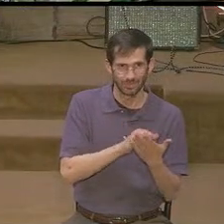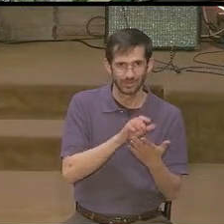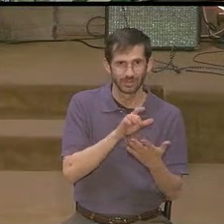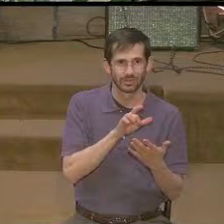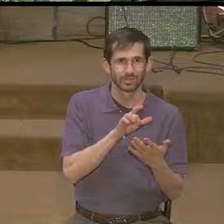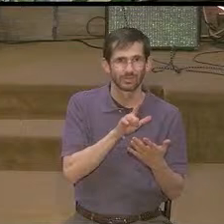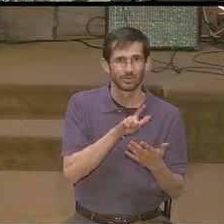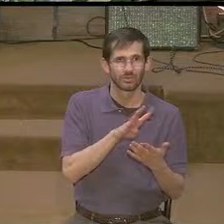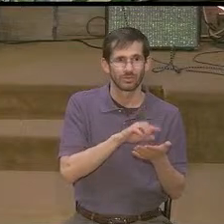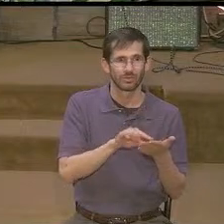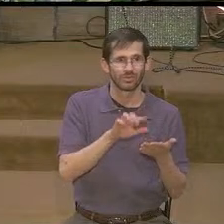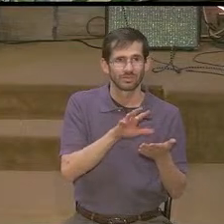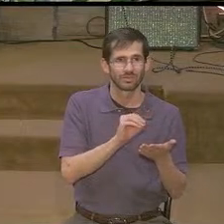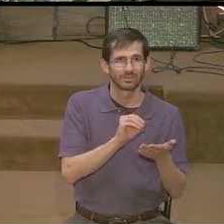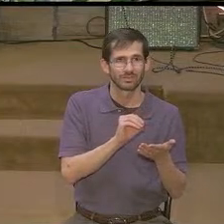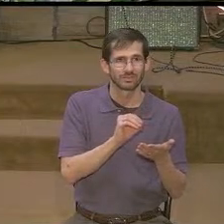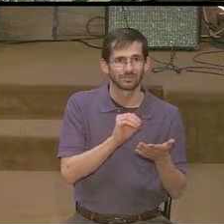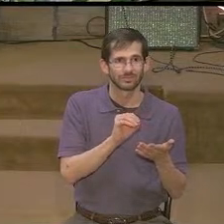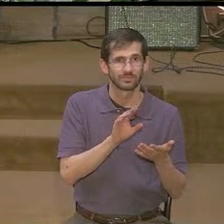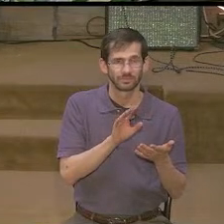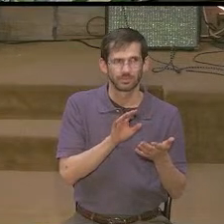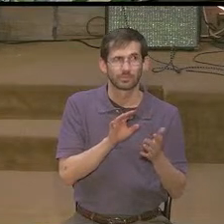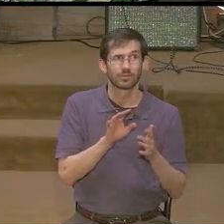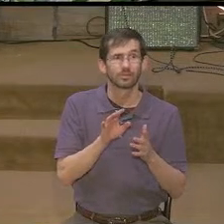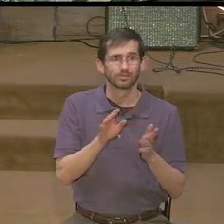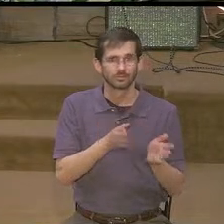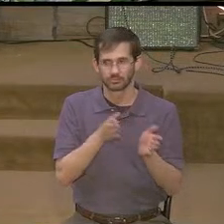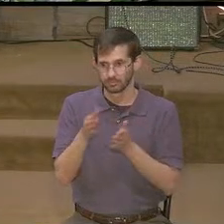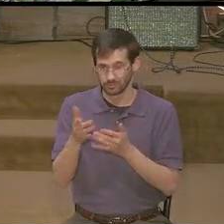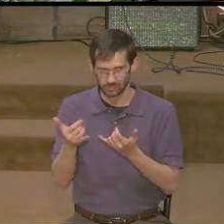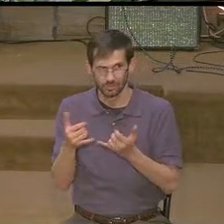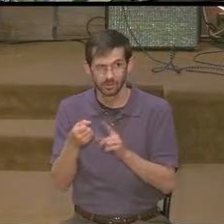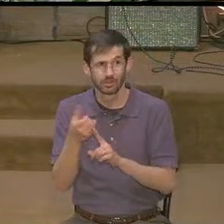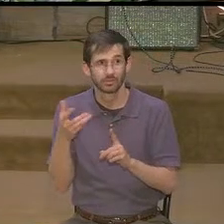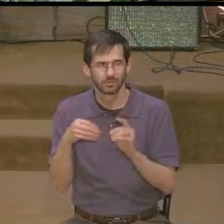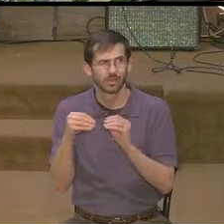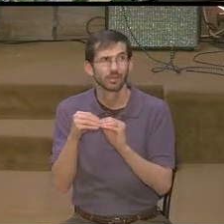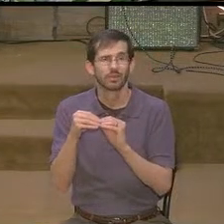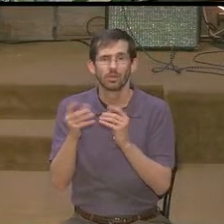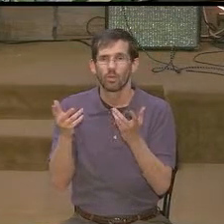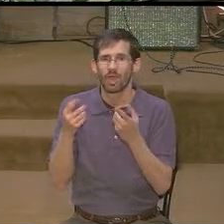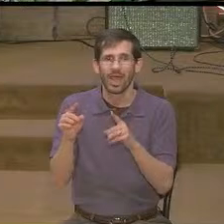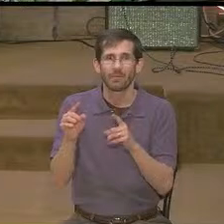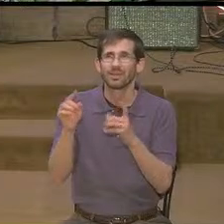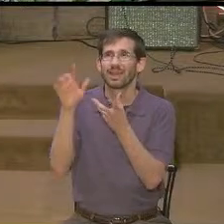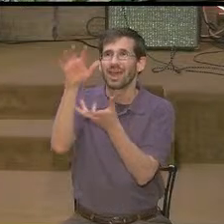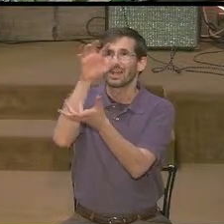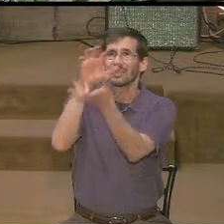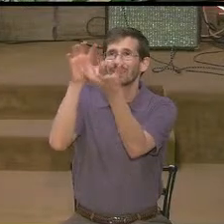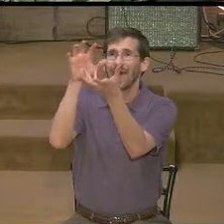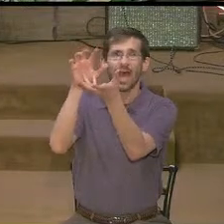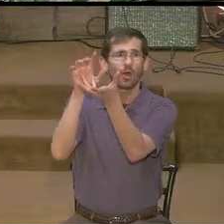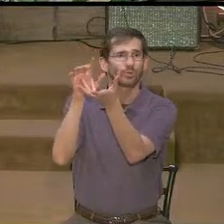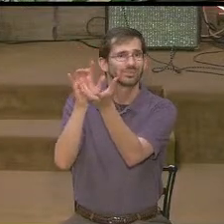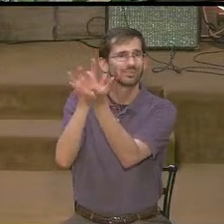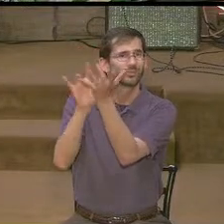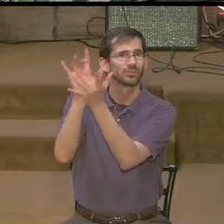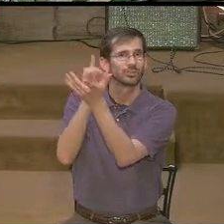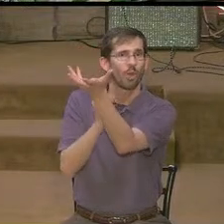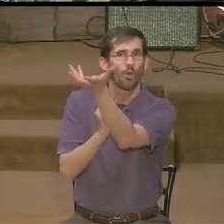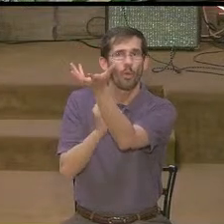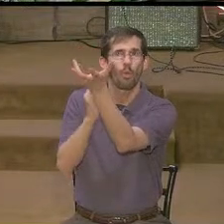A cloud received him out of their sight. And while they